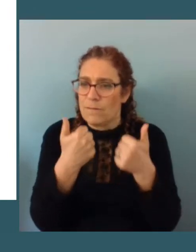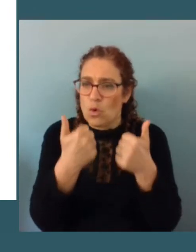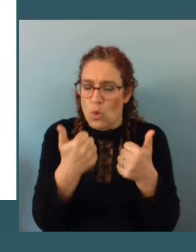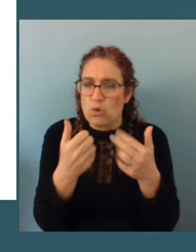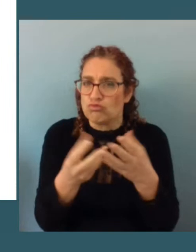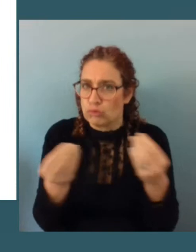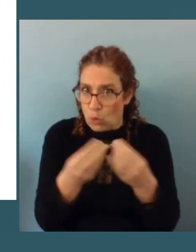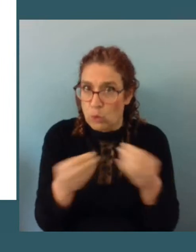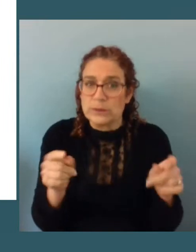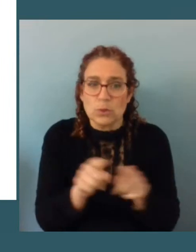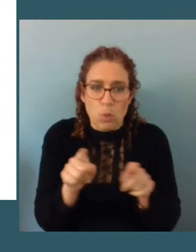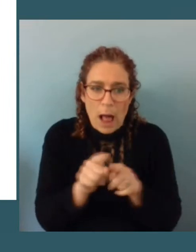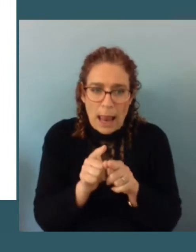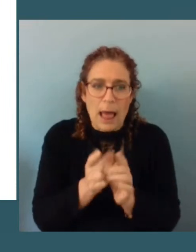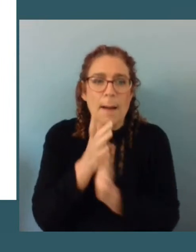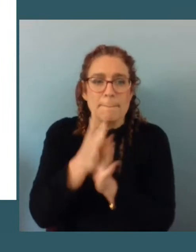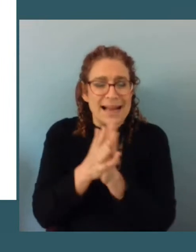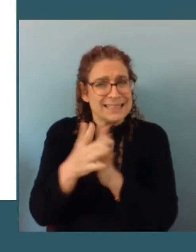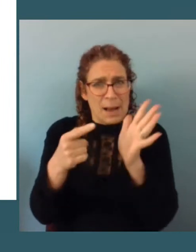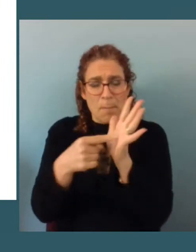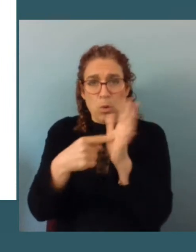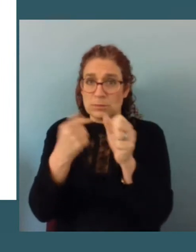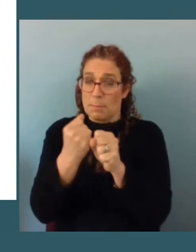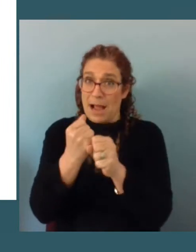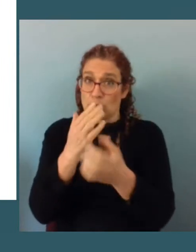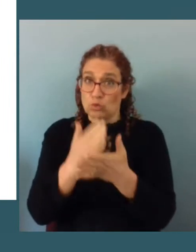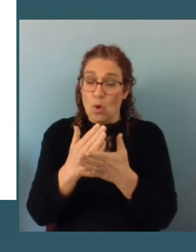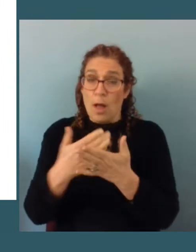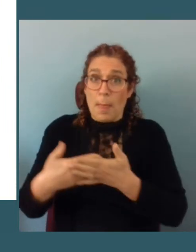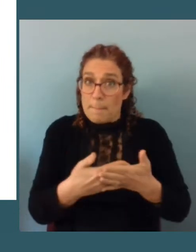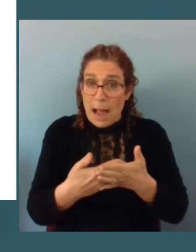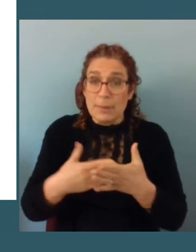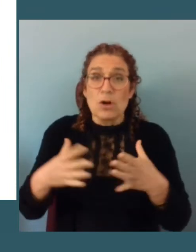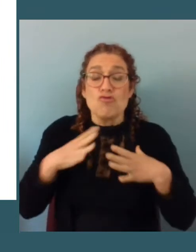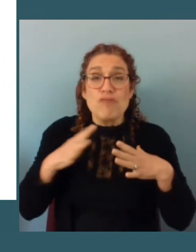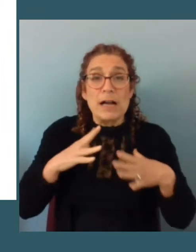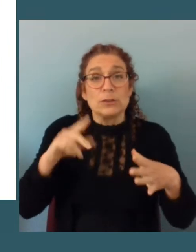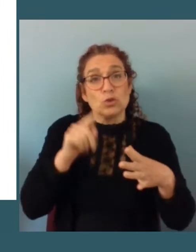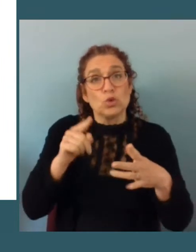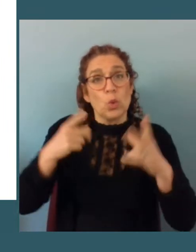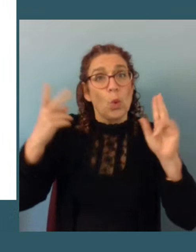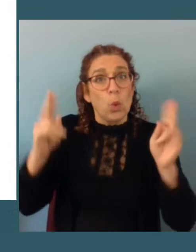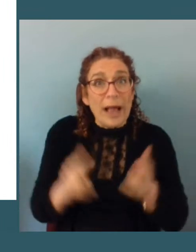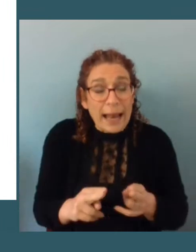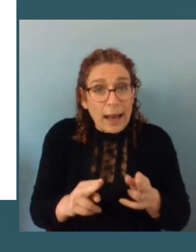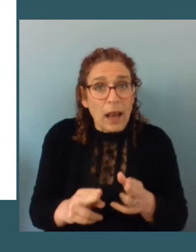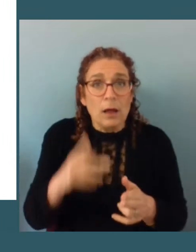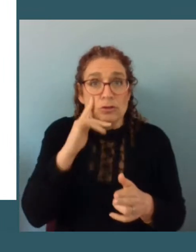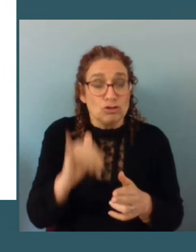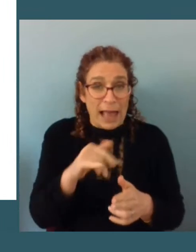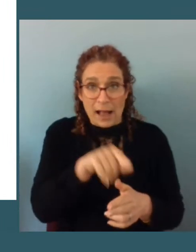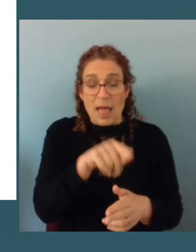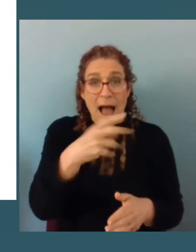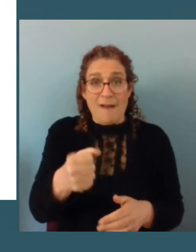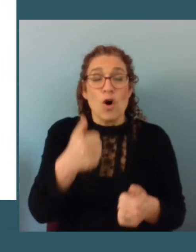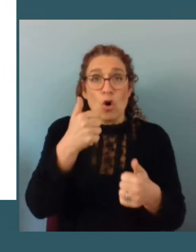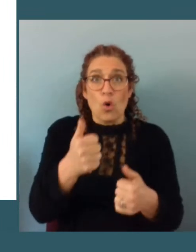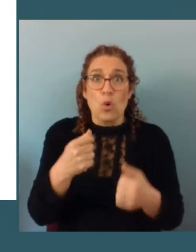baby is ready to wean as well, so able to support their head, got good hand-eye coordination, able to swallow